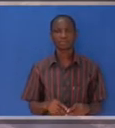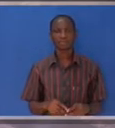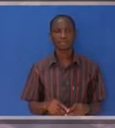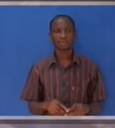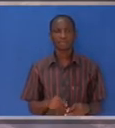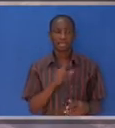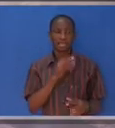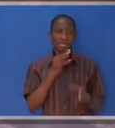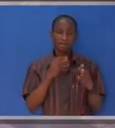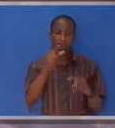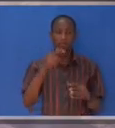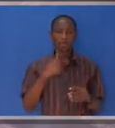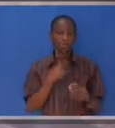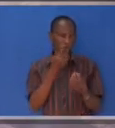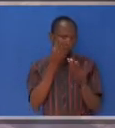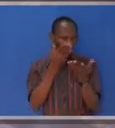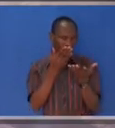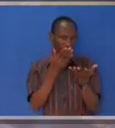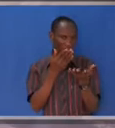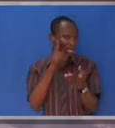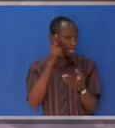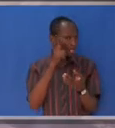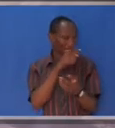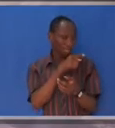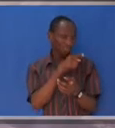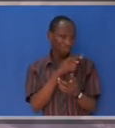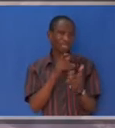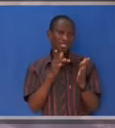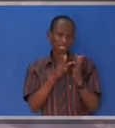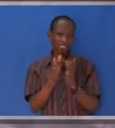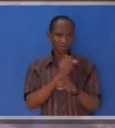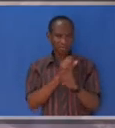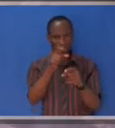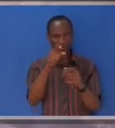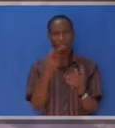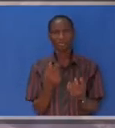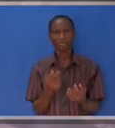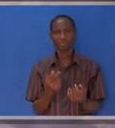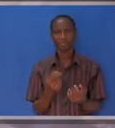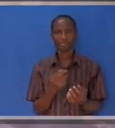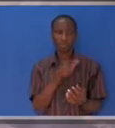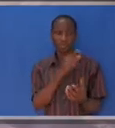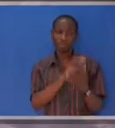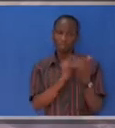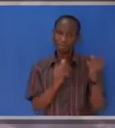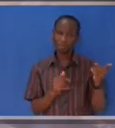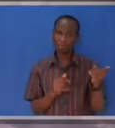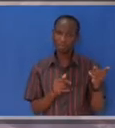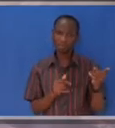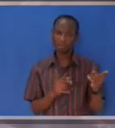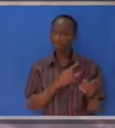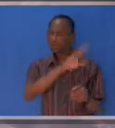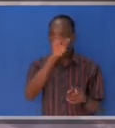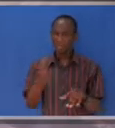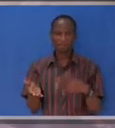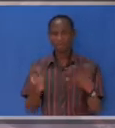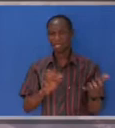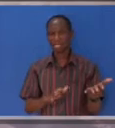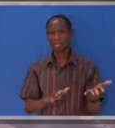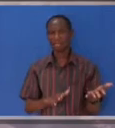obeye ositie no watie no kware nkyerekyera Jesus obegye na se wugi ni dia ose wutwa mu firi owuo mu ba nkwa